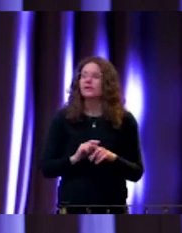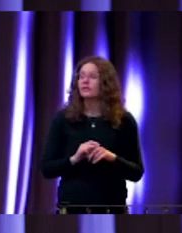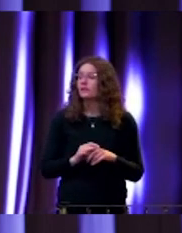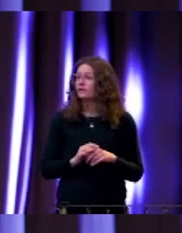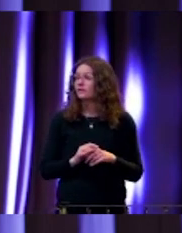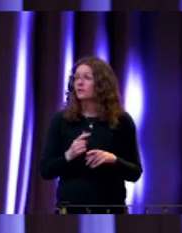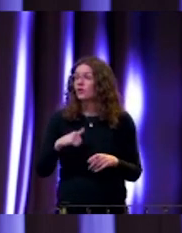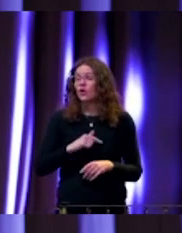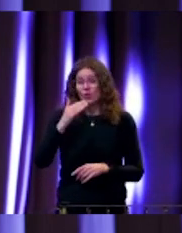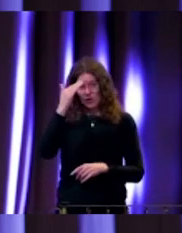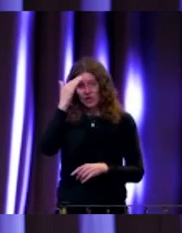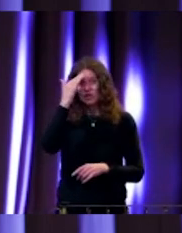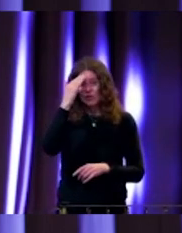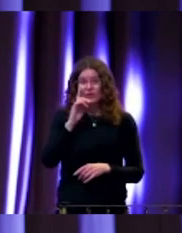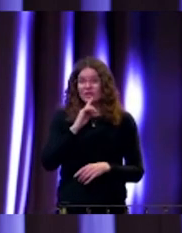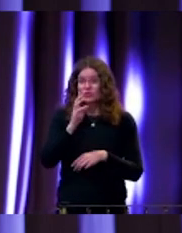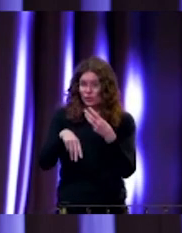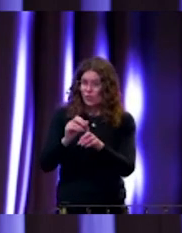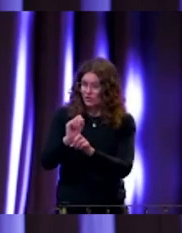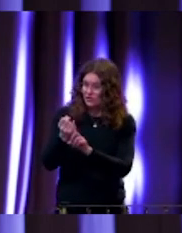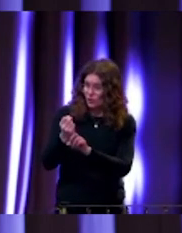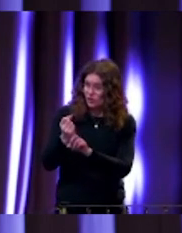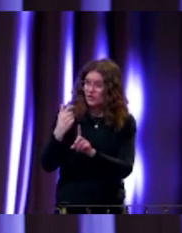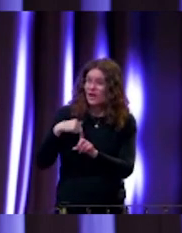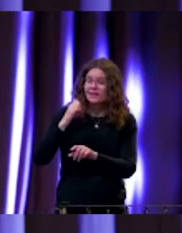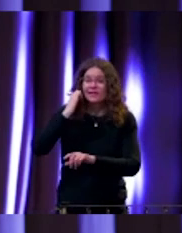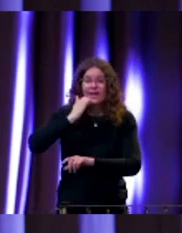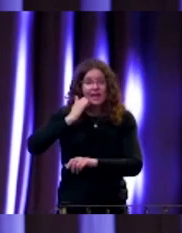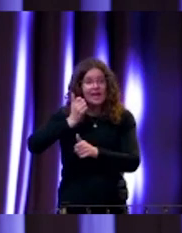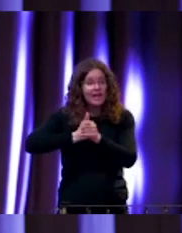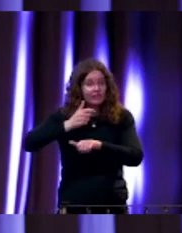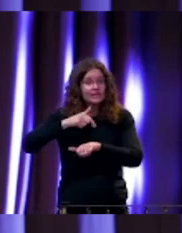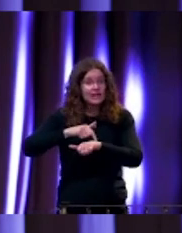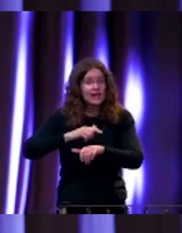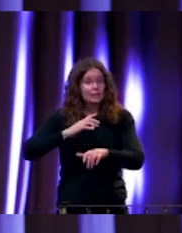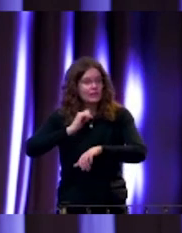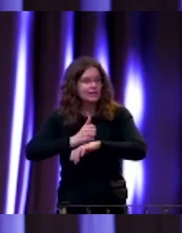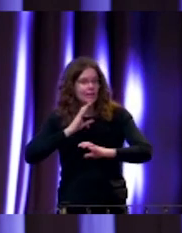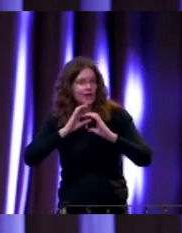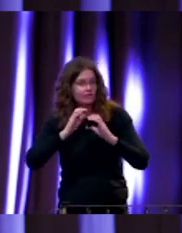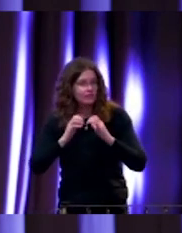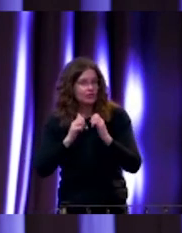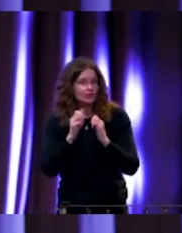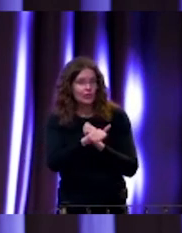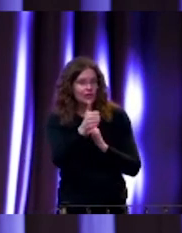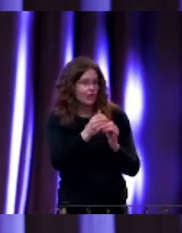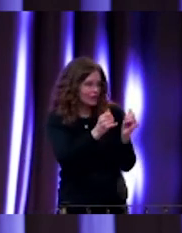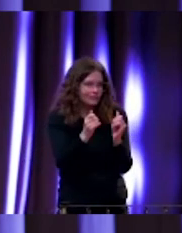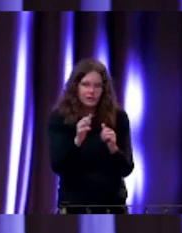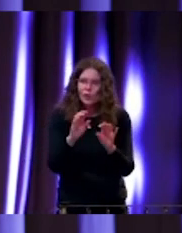lot of money and wants to figure out what to do with it. Every time we speak to our board to say, this is what folks are saying,